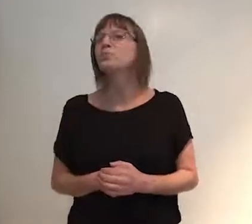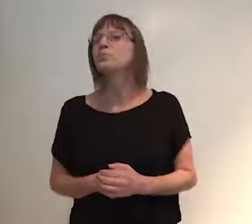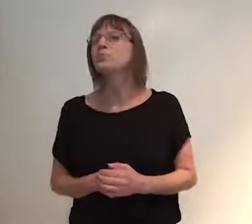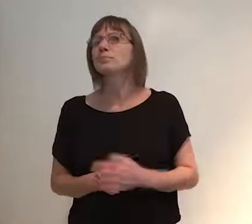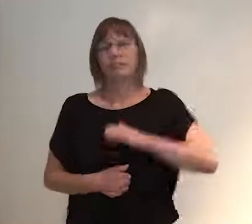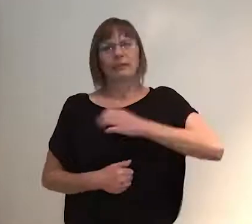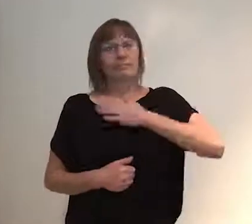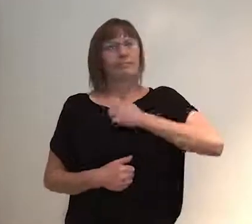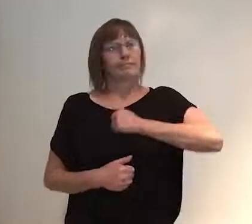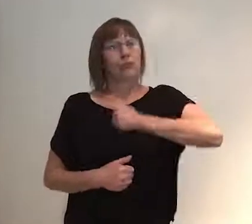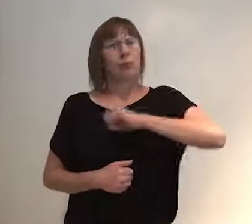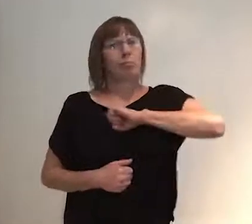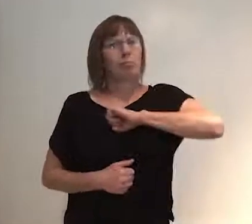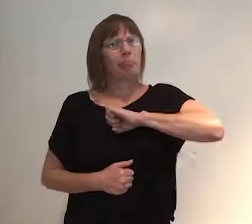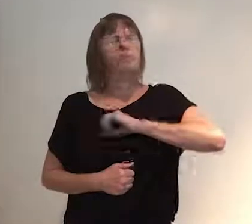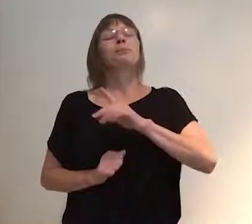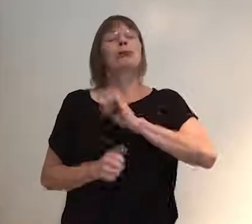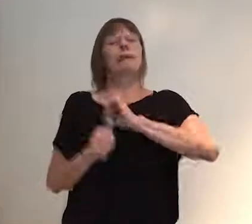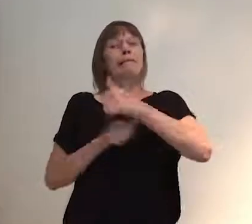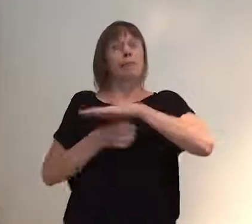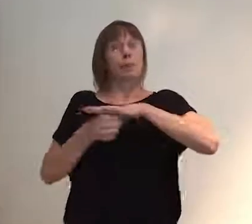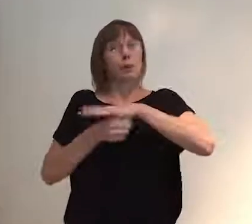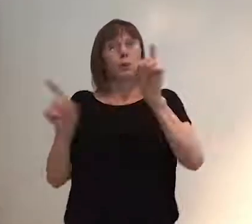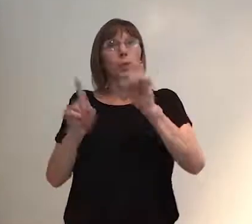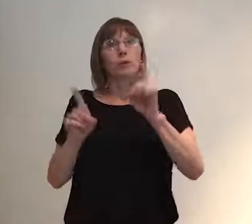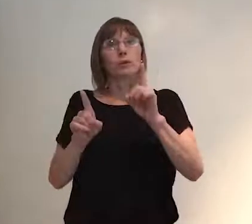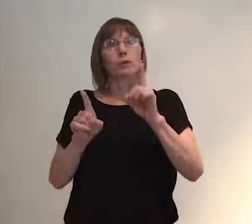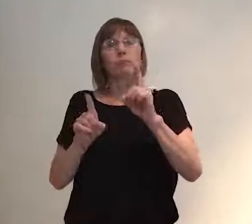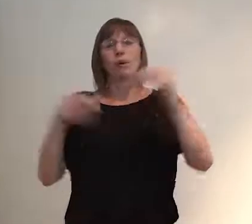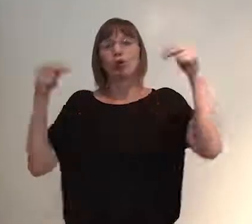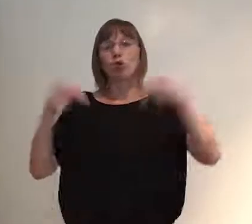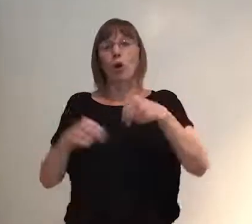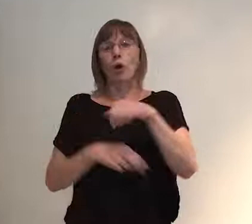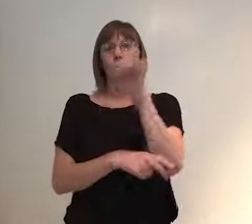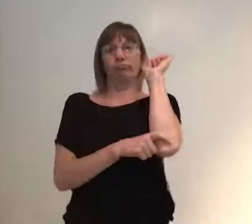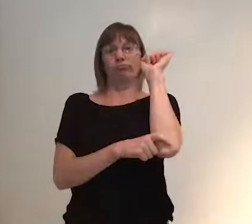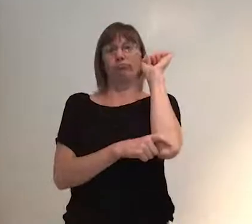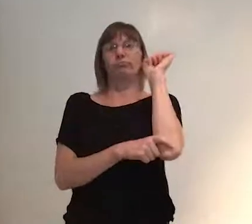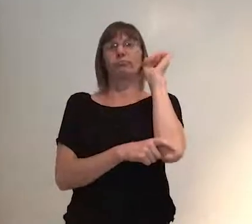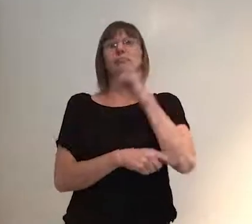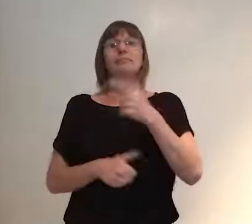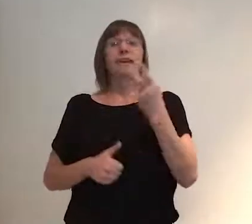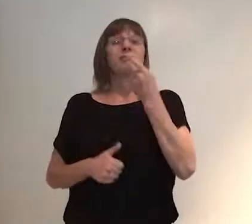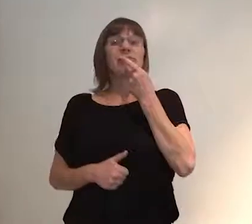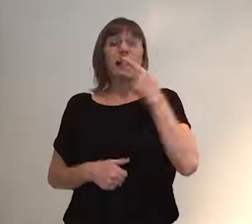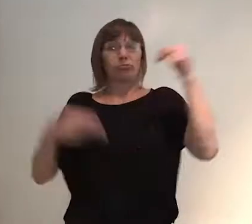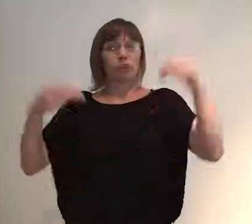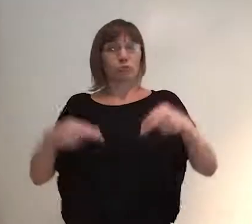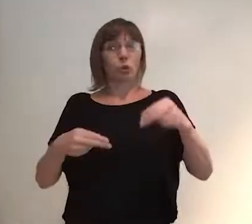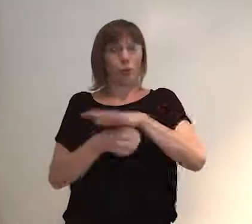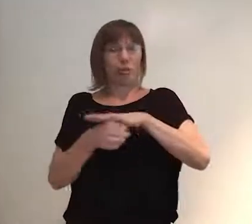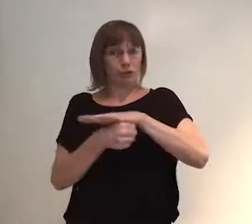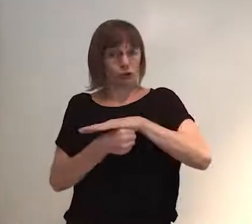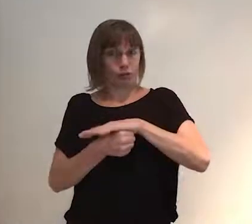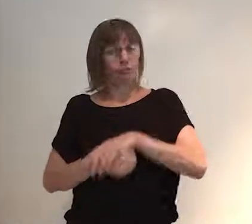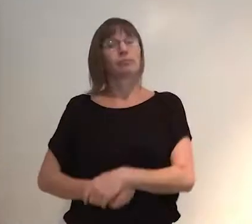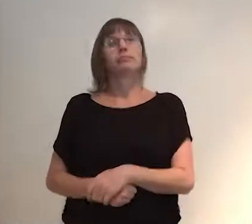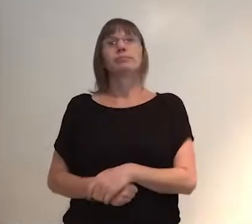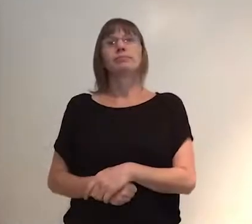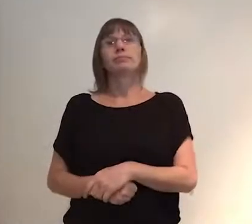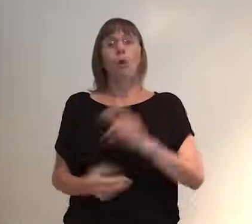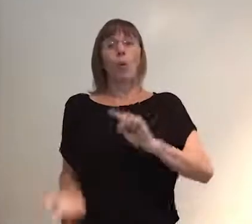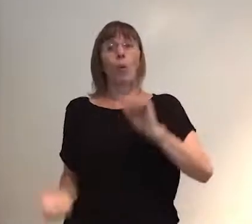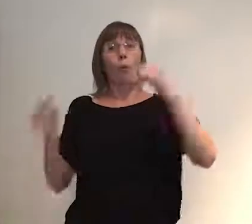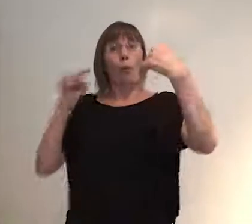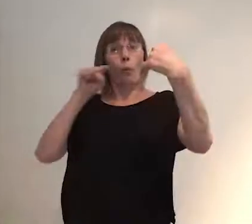So, excuse me. Our next pose is upward facing dog. So the second of the dog poses.